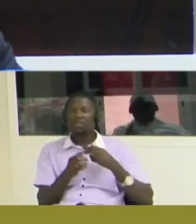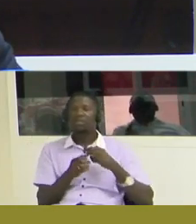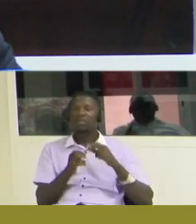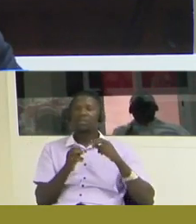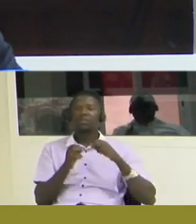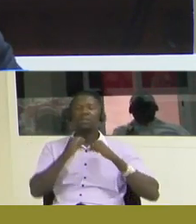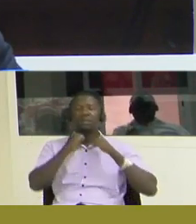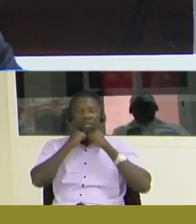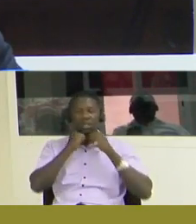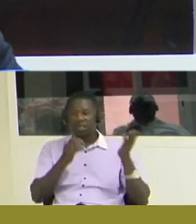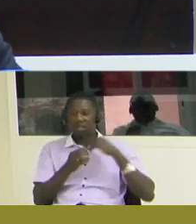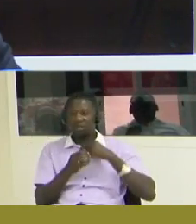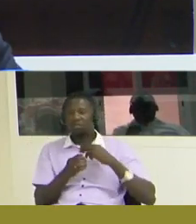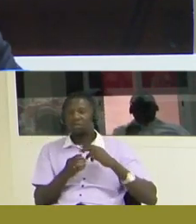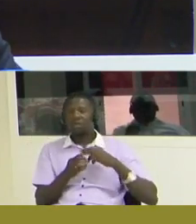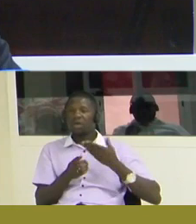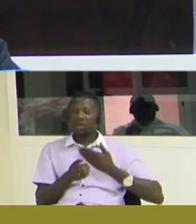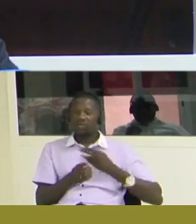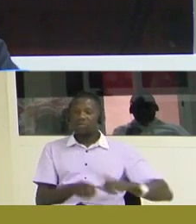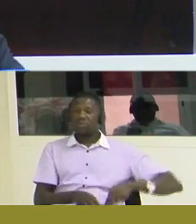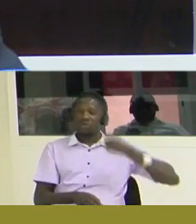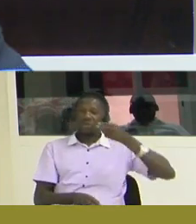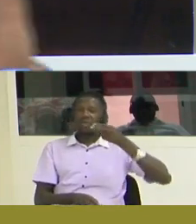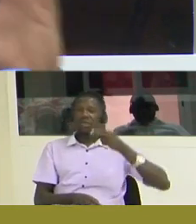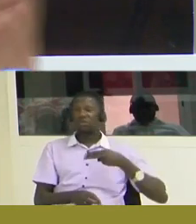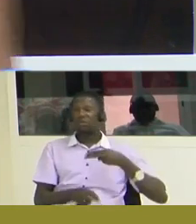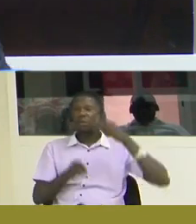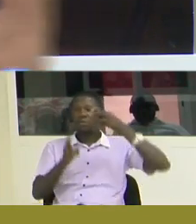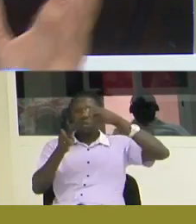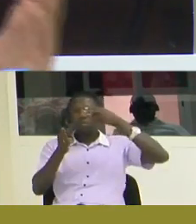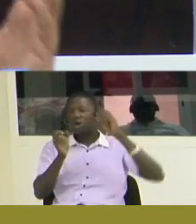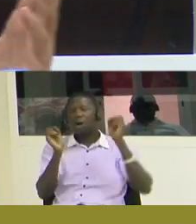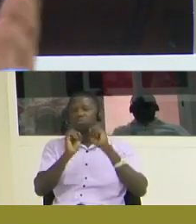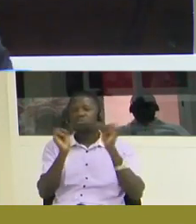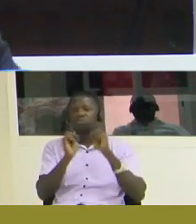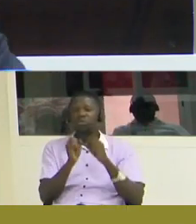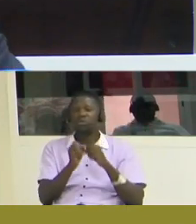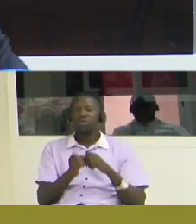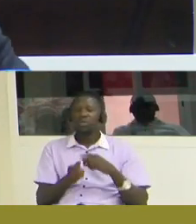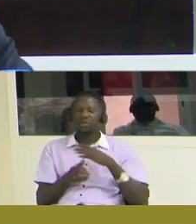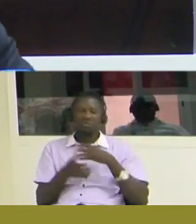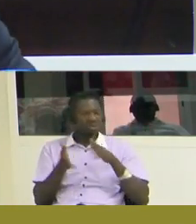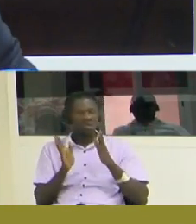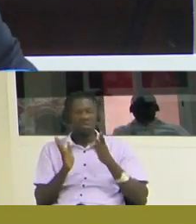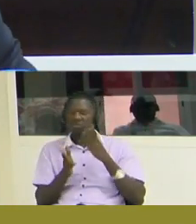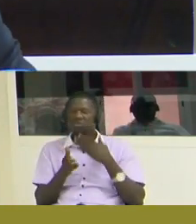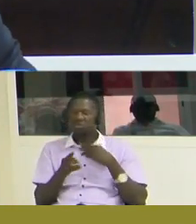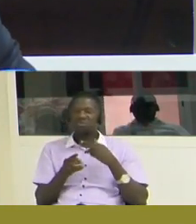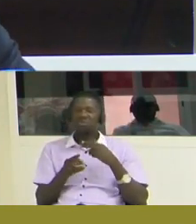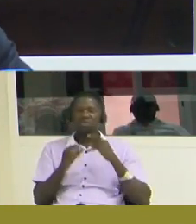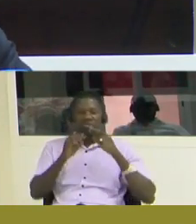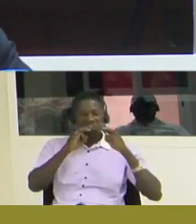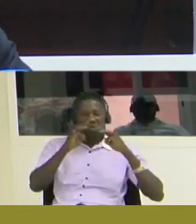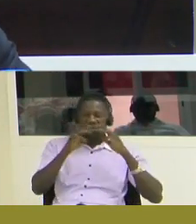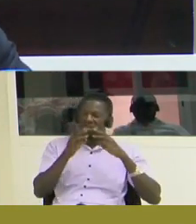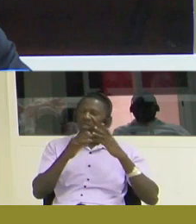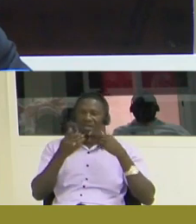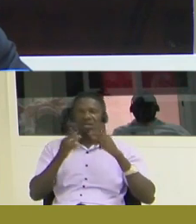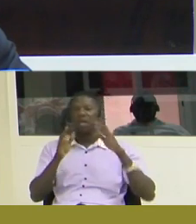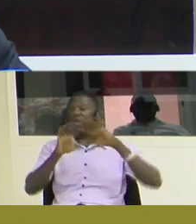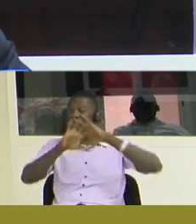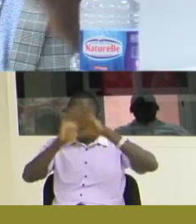and he anyway that was the story everybody heard it I cannot remember everything property